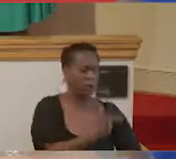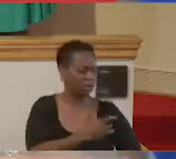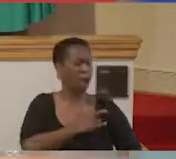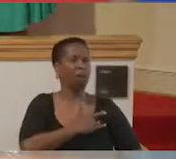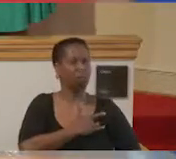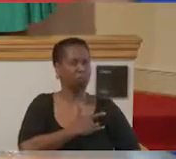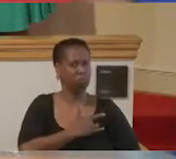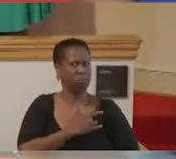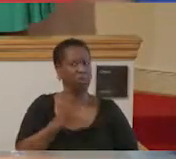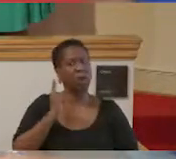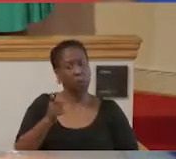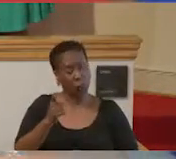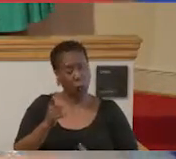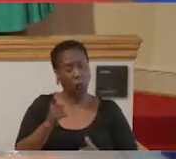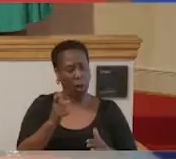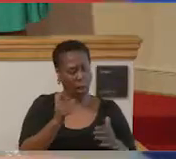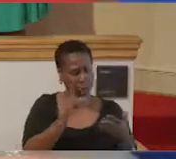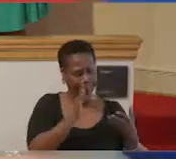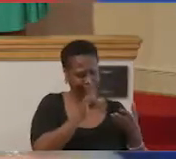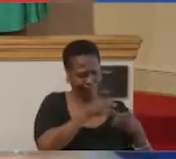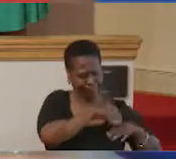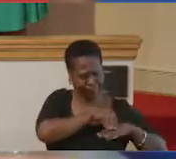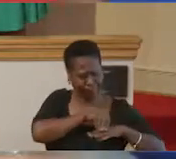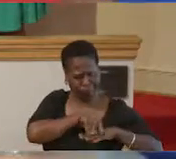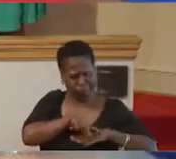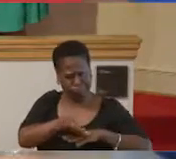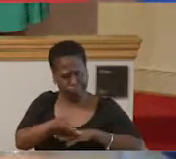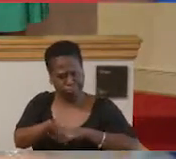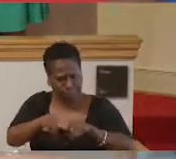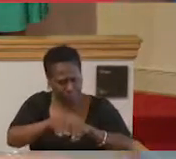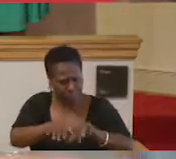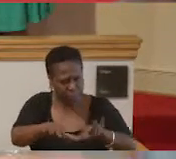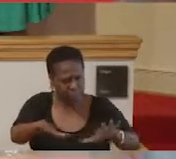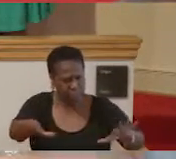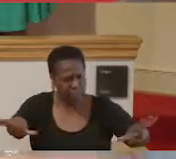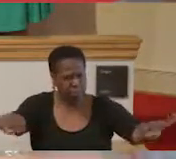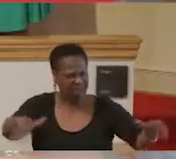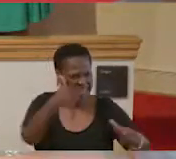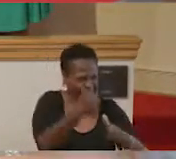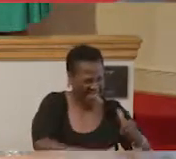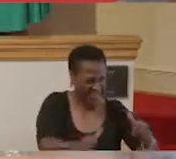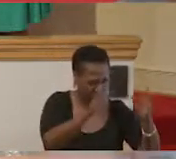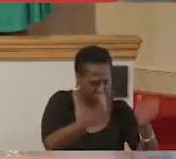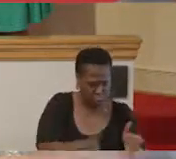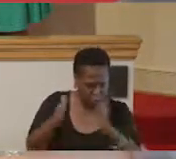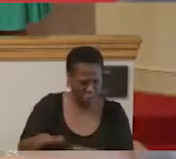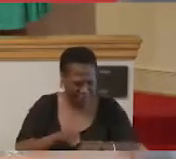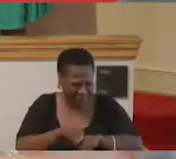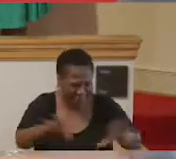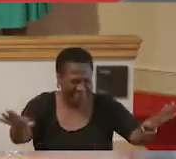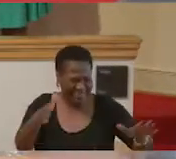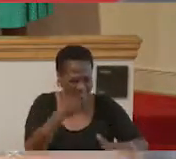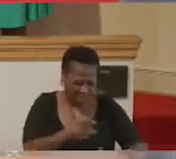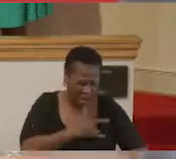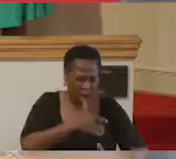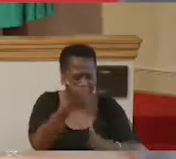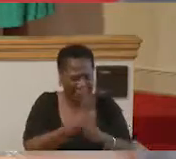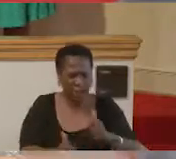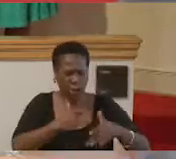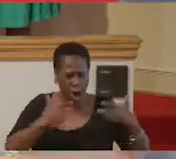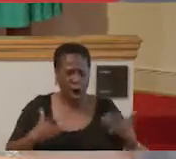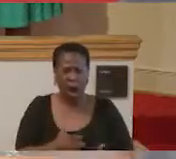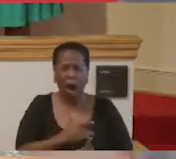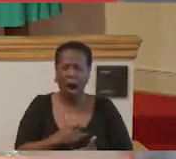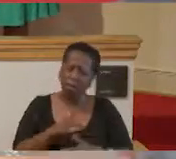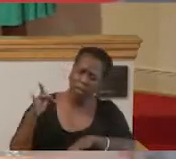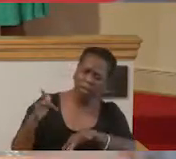that as you move from heart to heart and breast to breast, as you touch these dancers and the choir, Lord, we